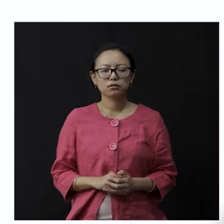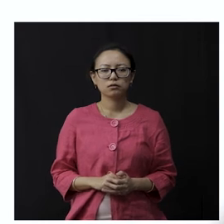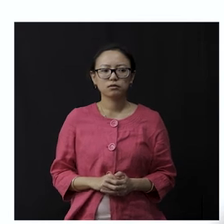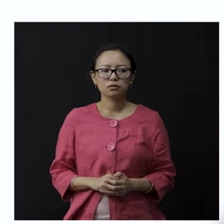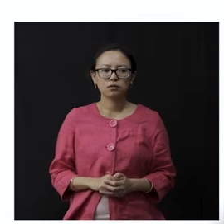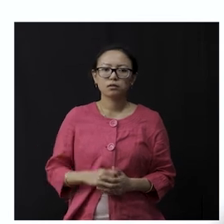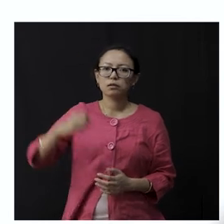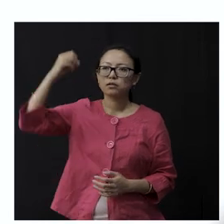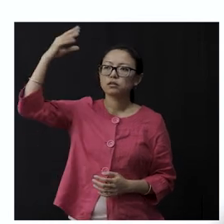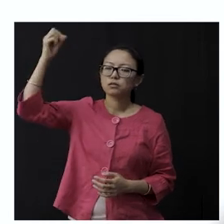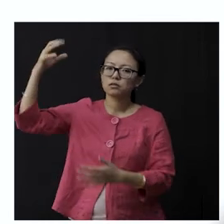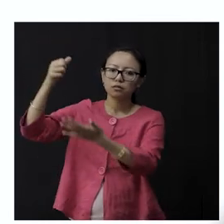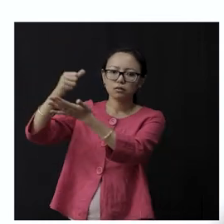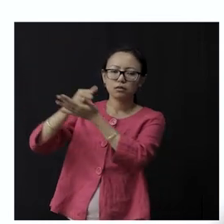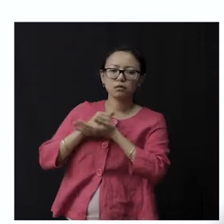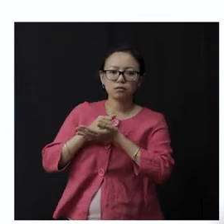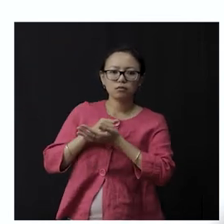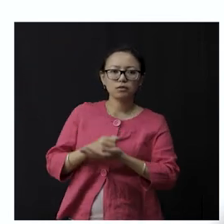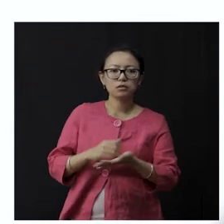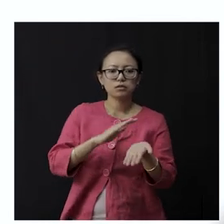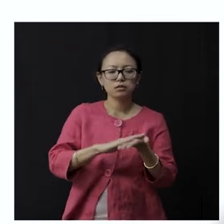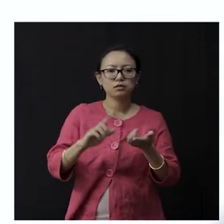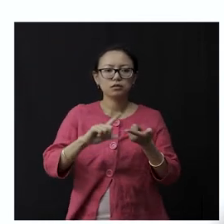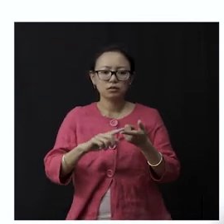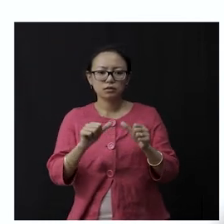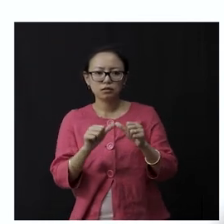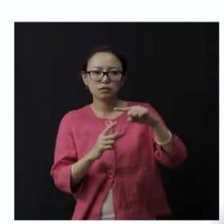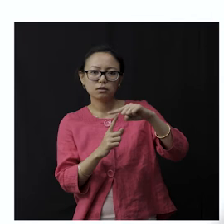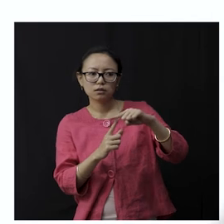else? Heat and what did I tell you, children? Heat and?